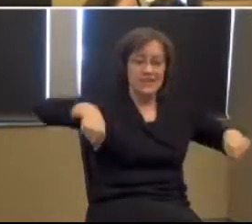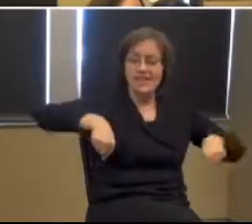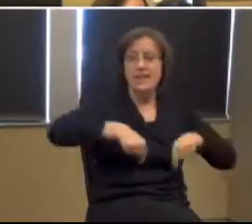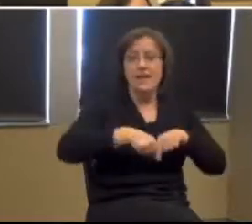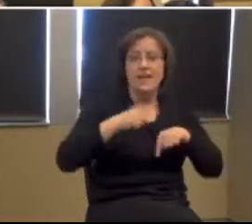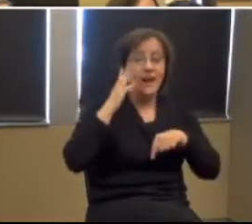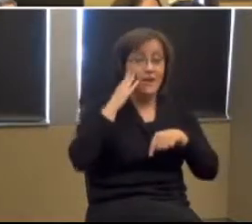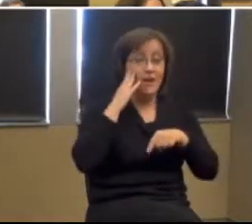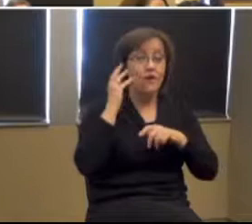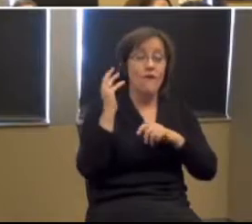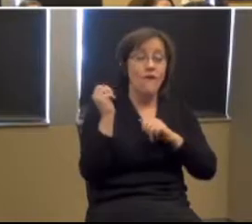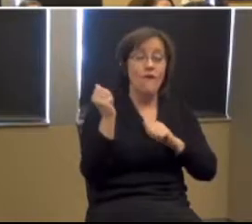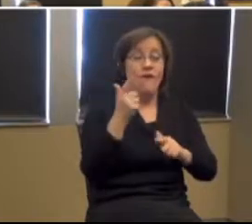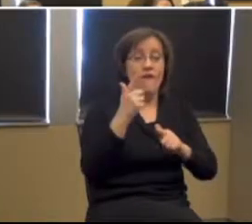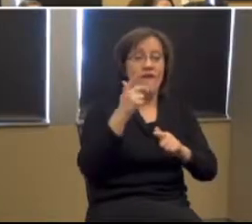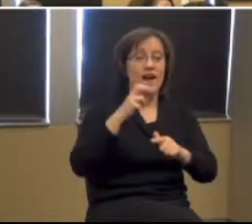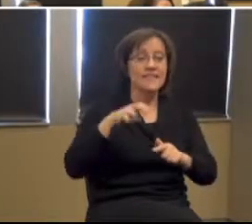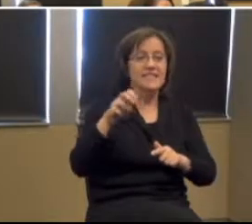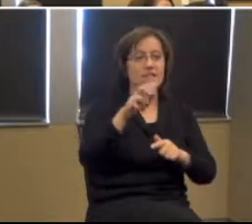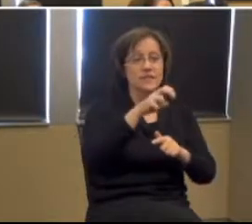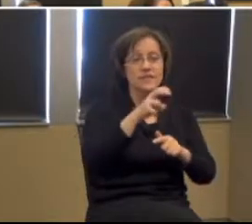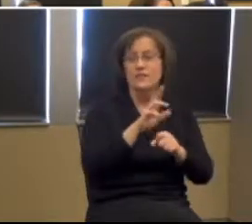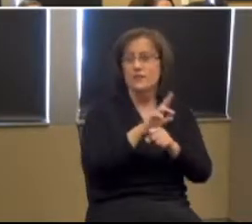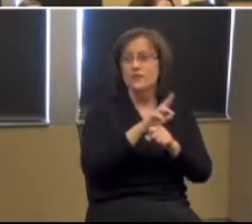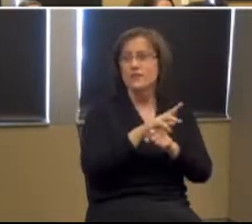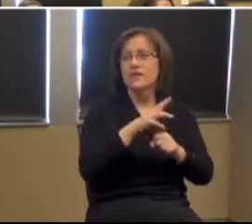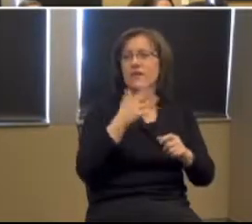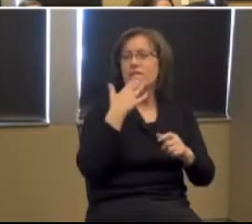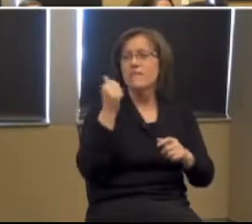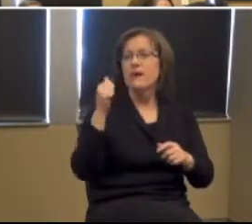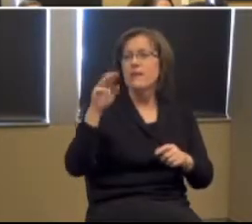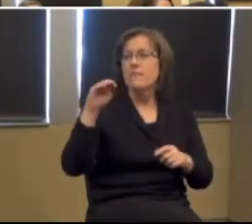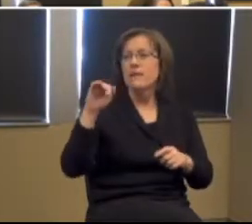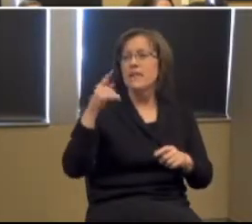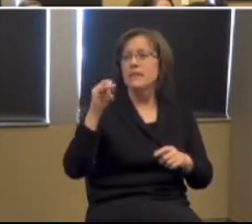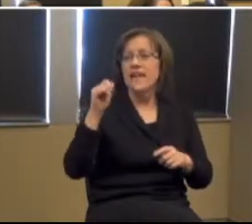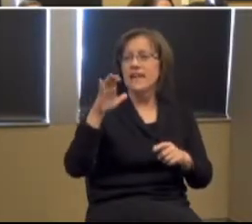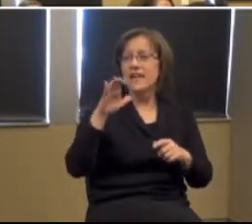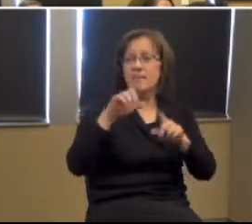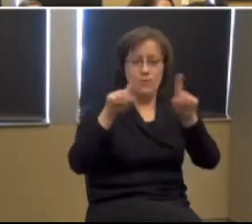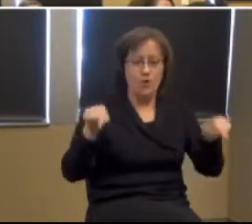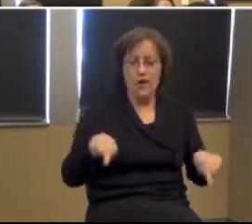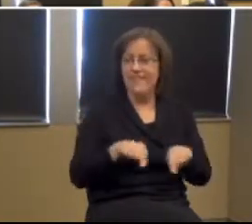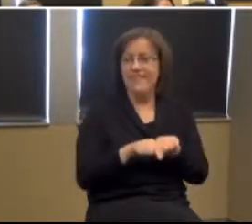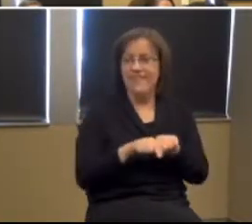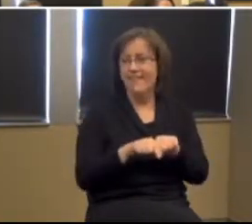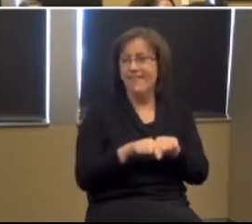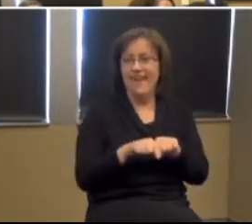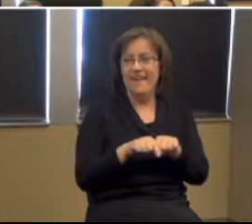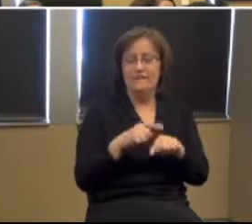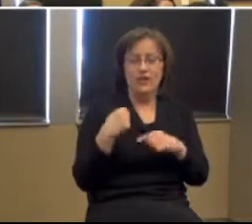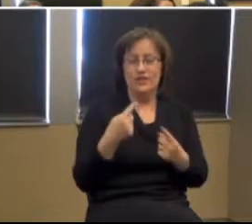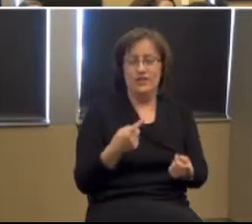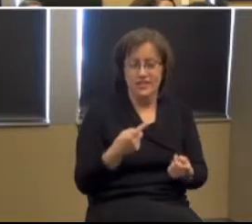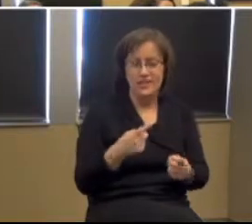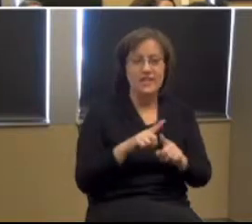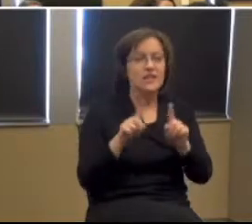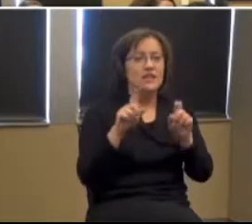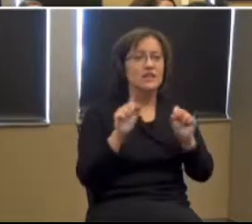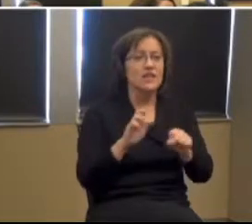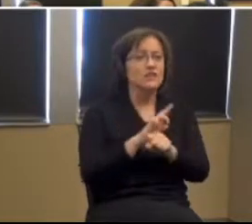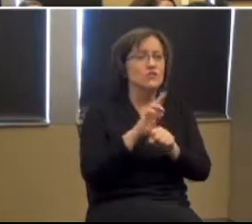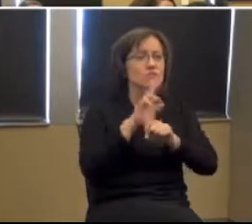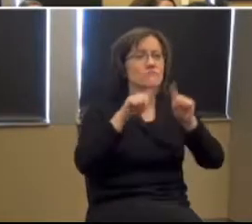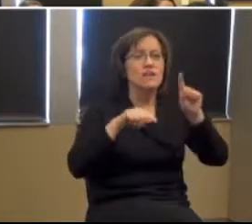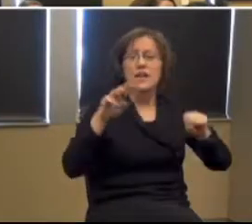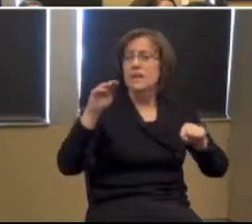The best magnetic little board in the world. But you can use this for all kinds of magnet activities, or if you need